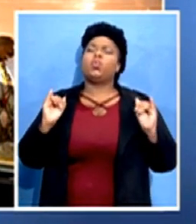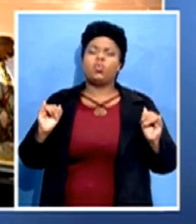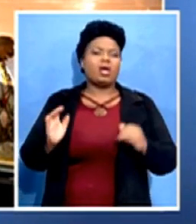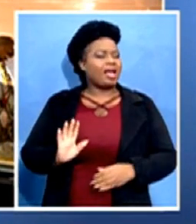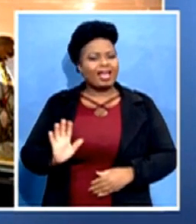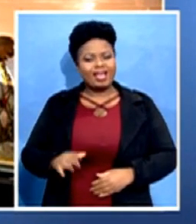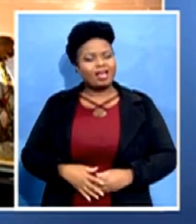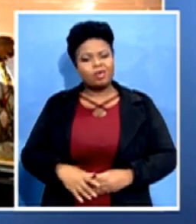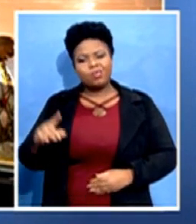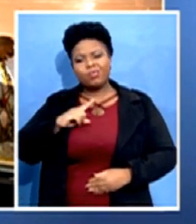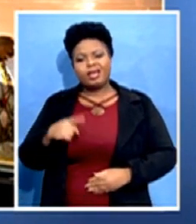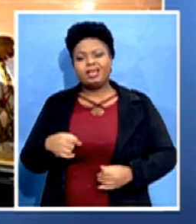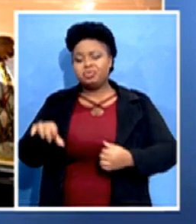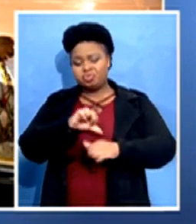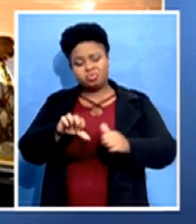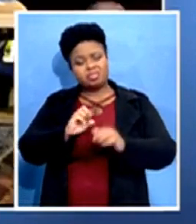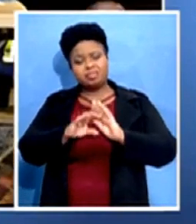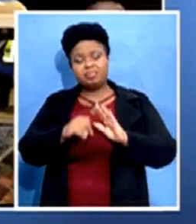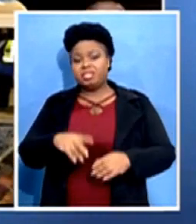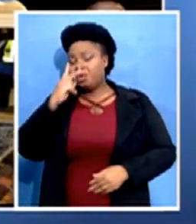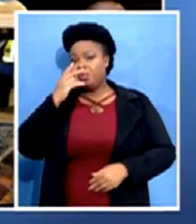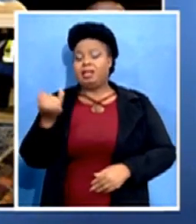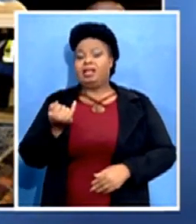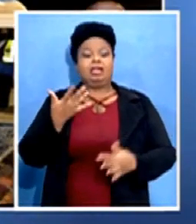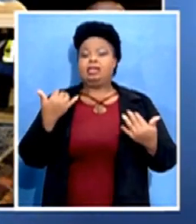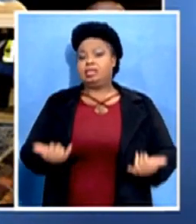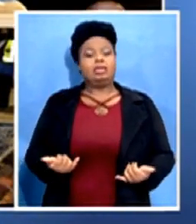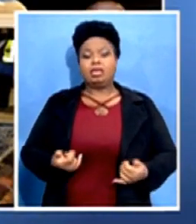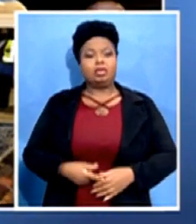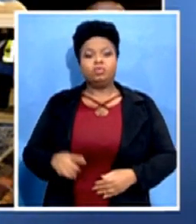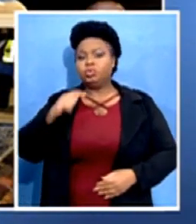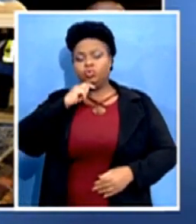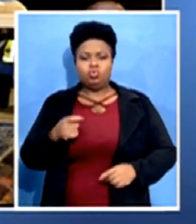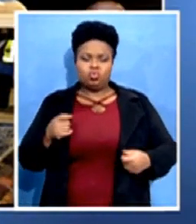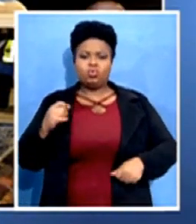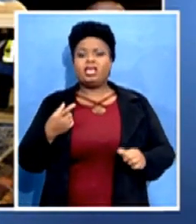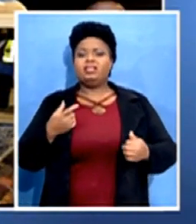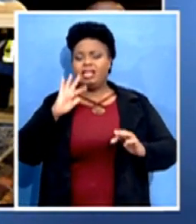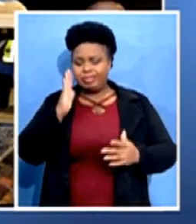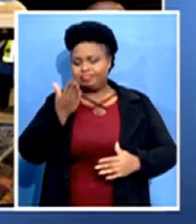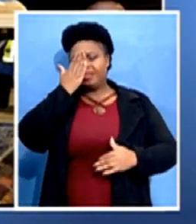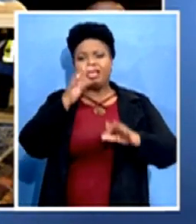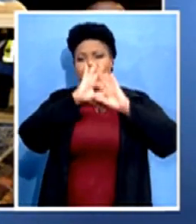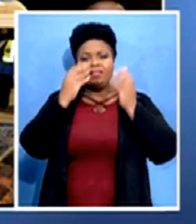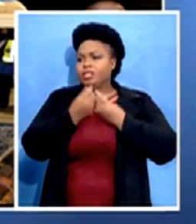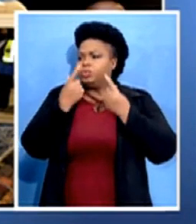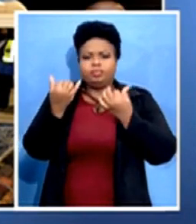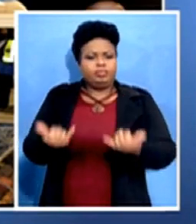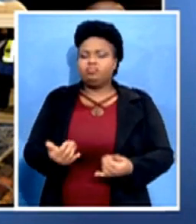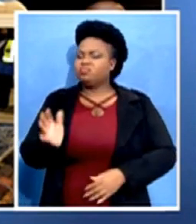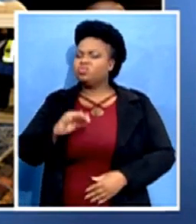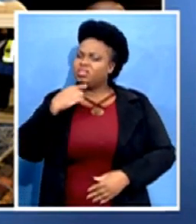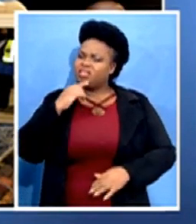a way that we can rush the process of vaccination. We were saying, don't rush the process. Let's do